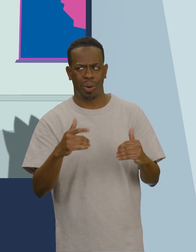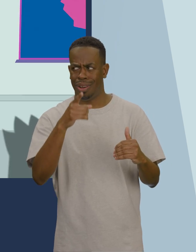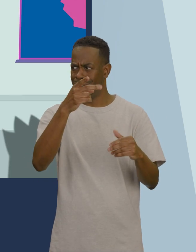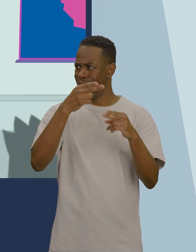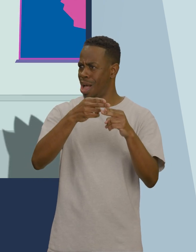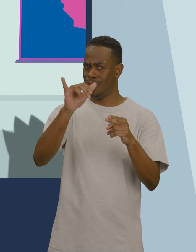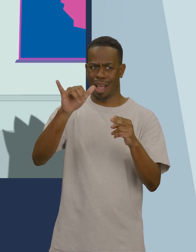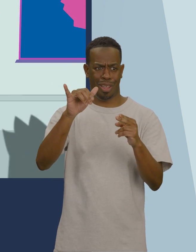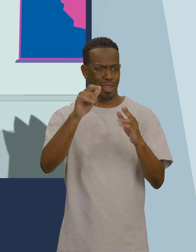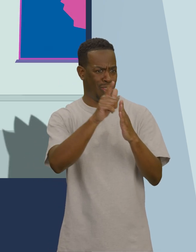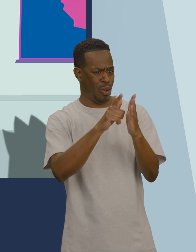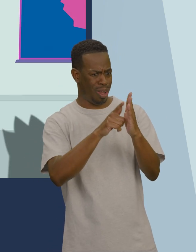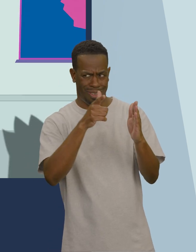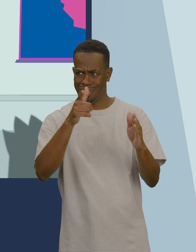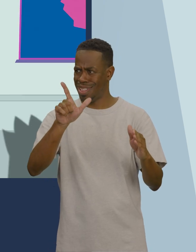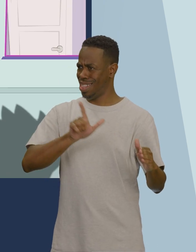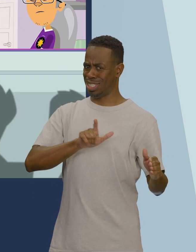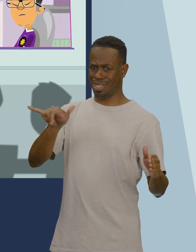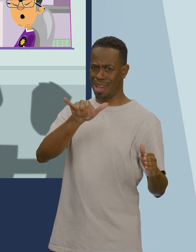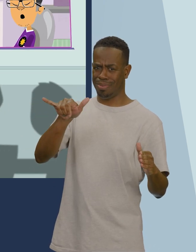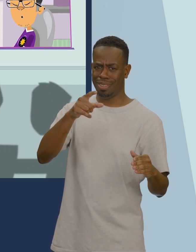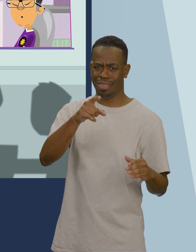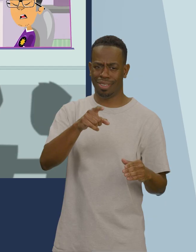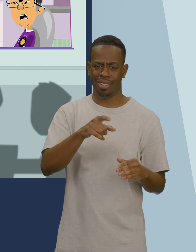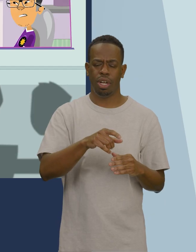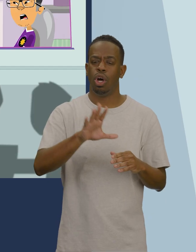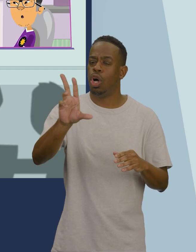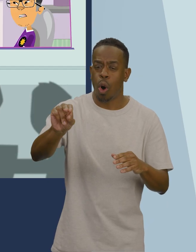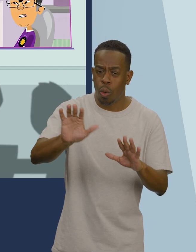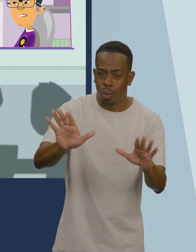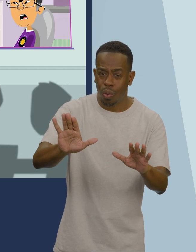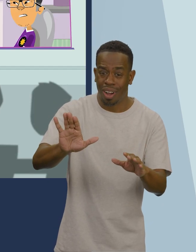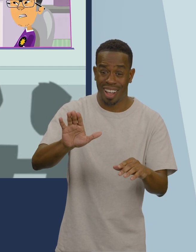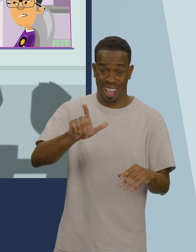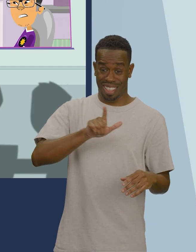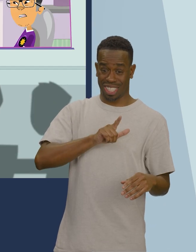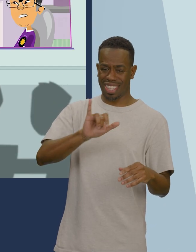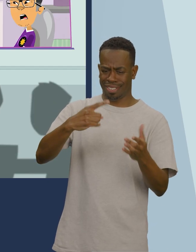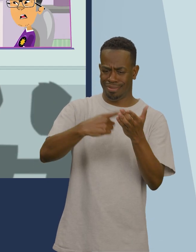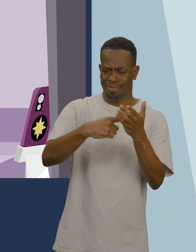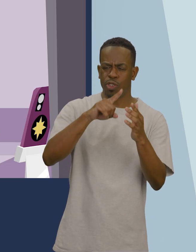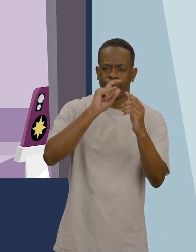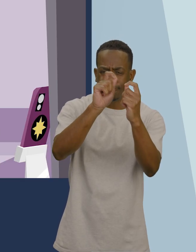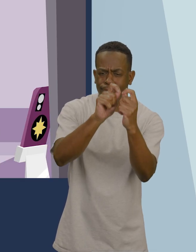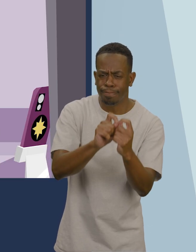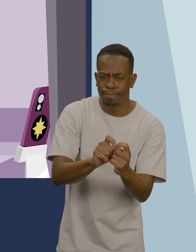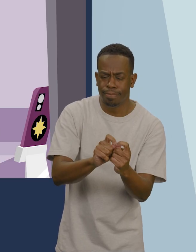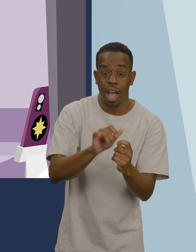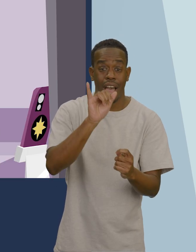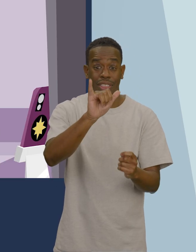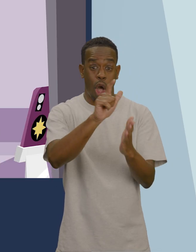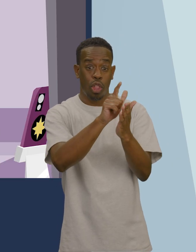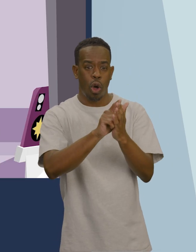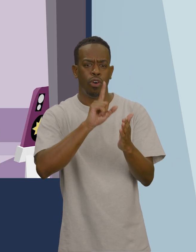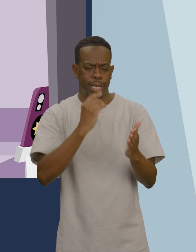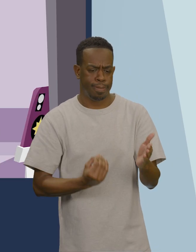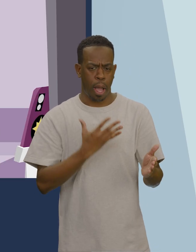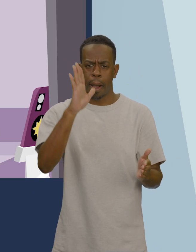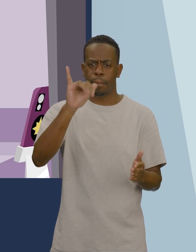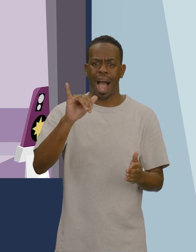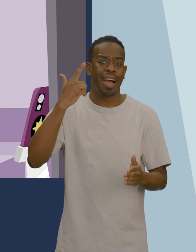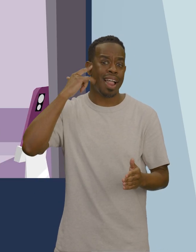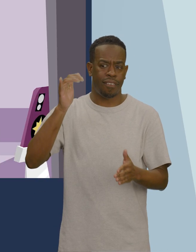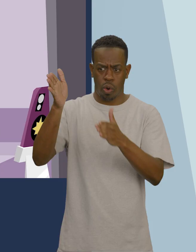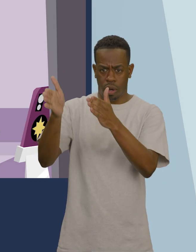the Lanternman Act after his favorite show. No, Lantern Man Wiki discusses this in detail. The act was inspired by the real